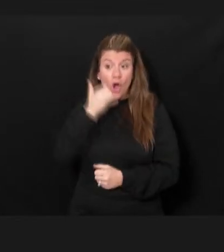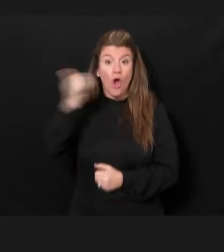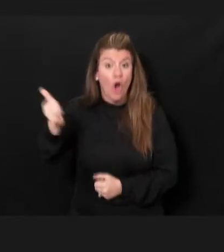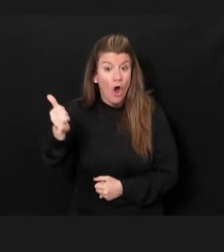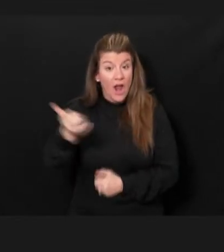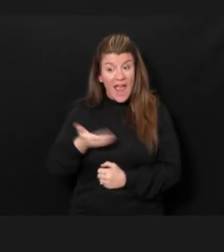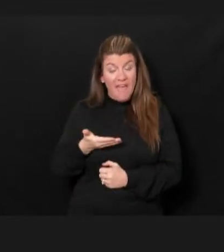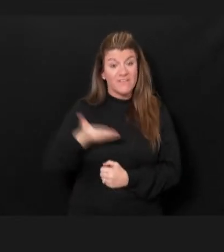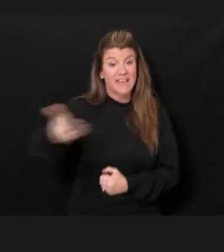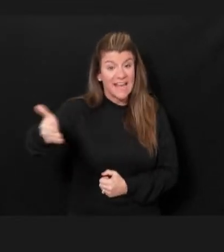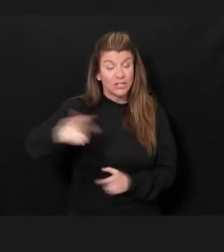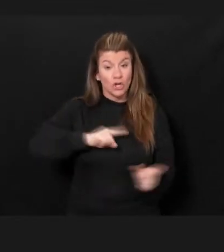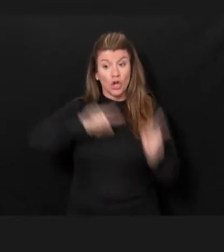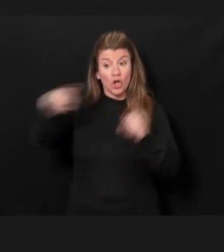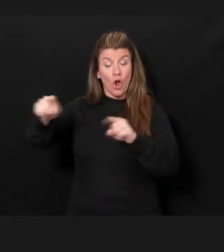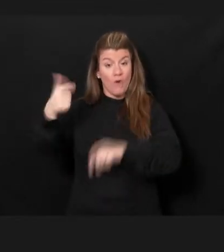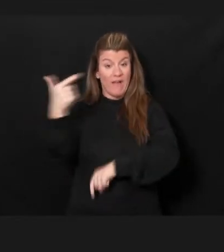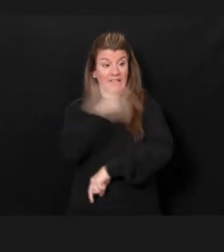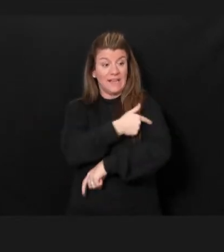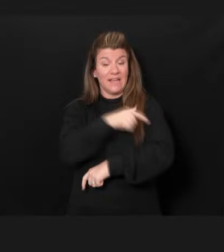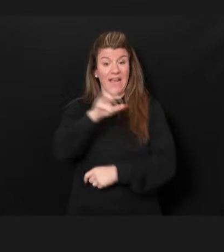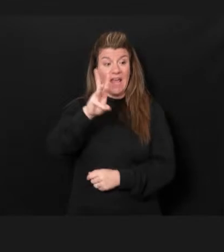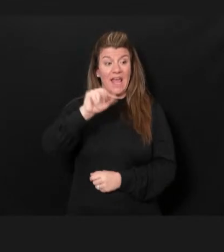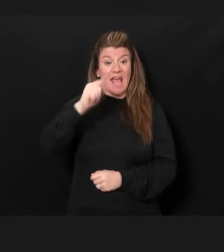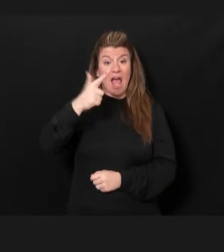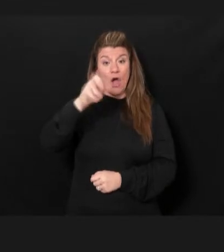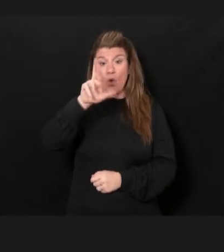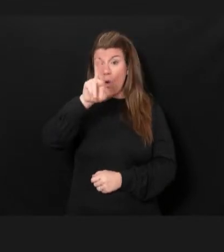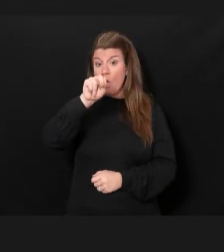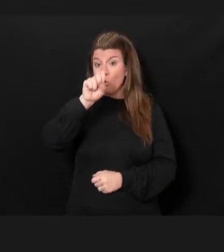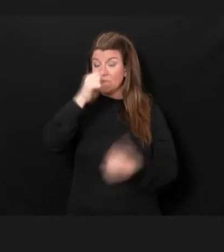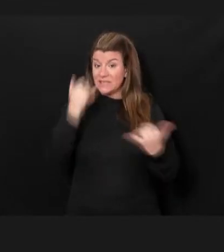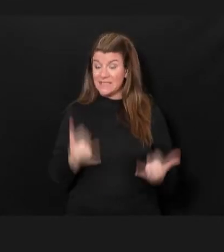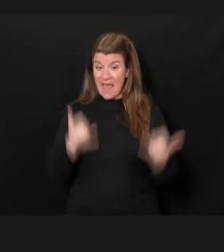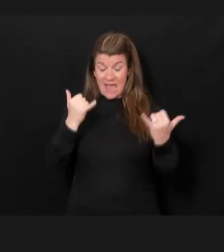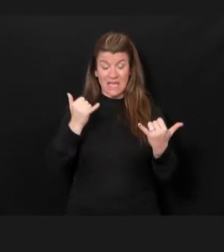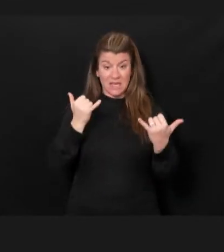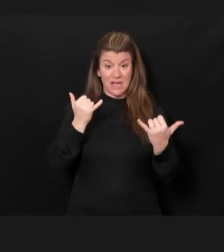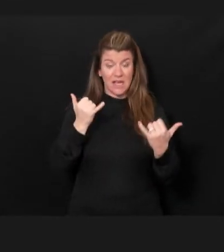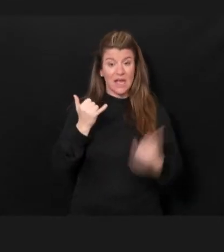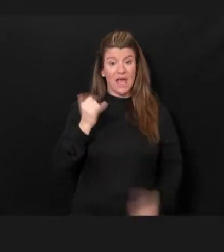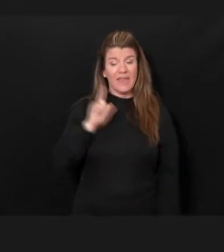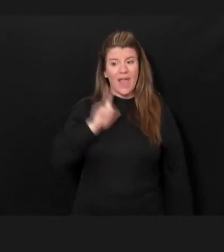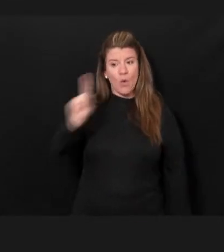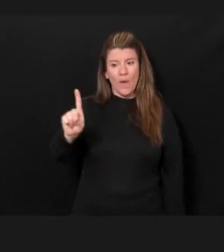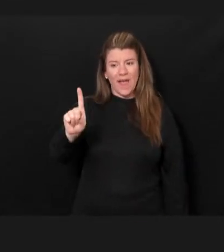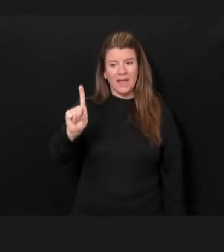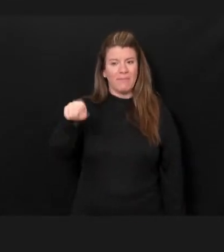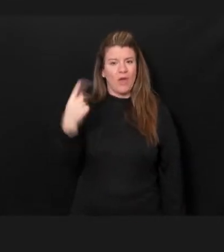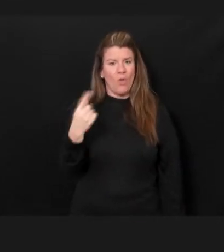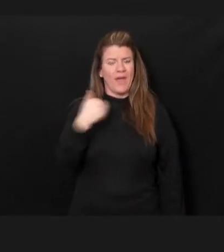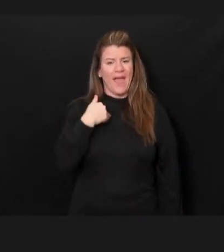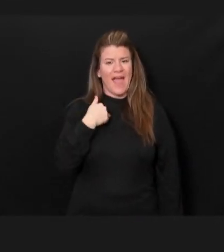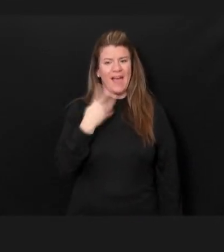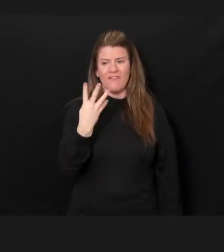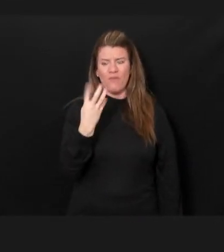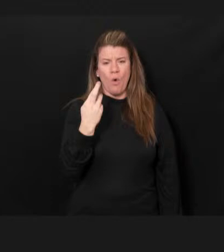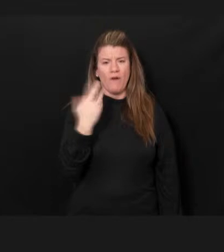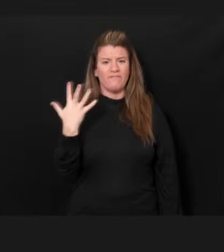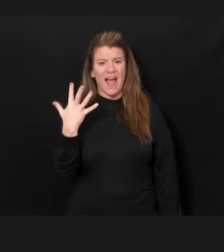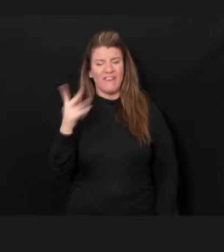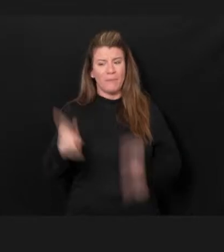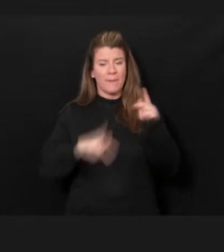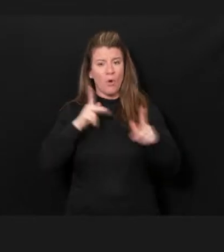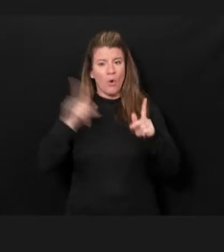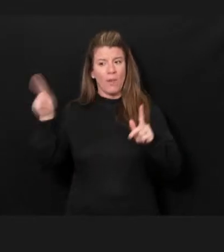to get a vaccination at a Walgreens today. They went to the Walgreens, but they, along with 4 or 5 other people, were told once they